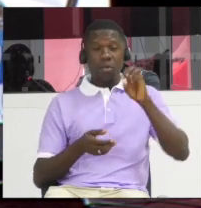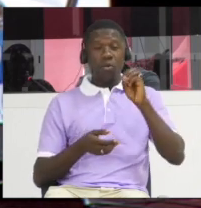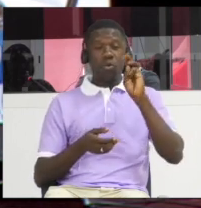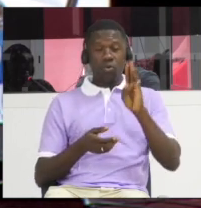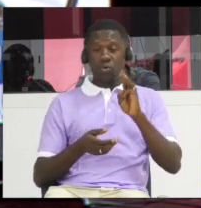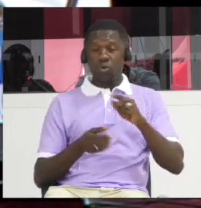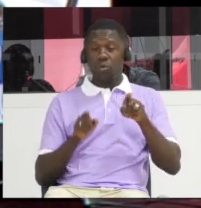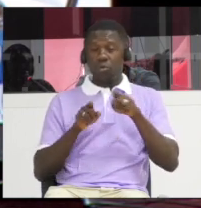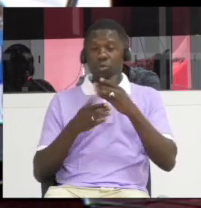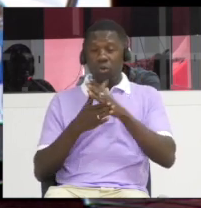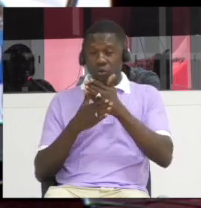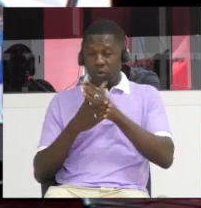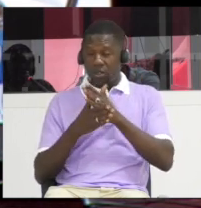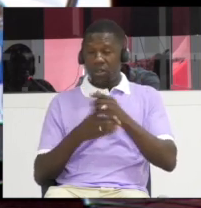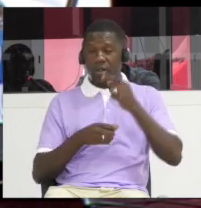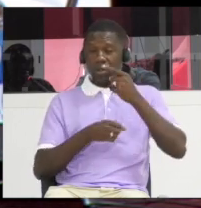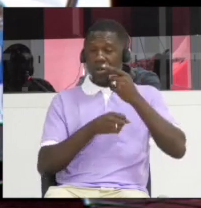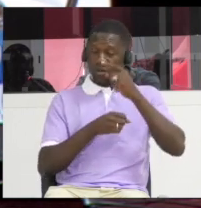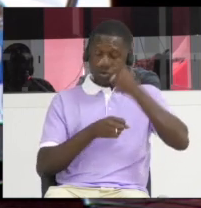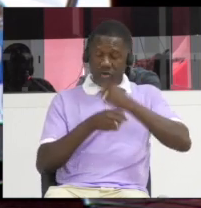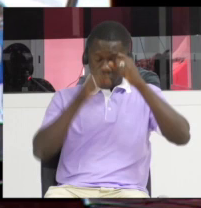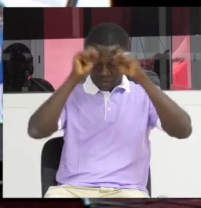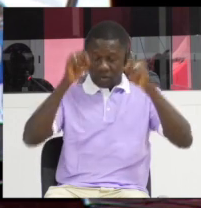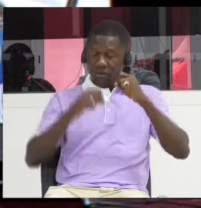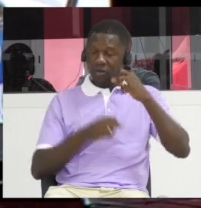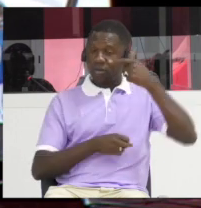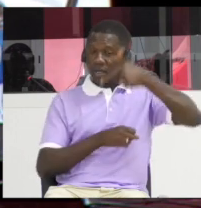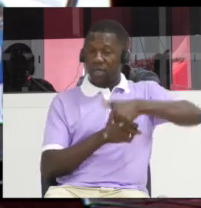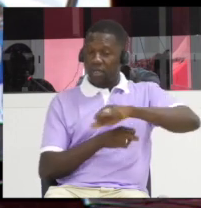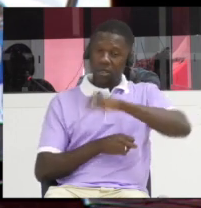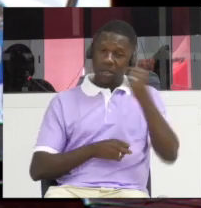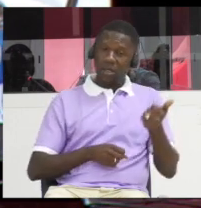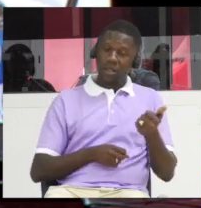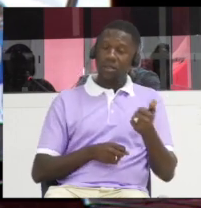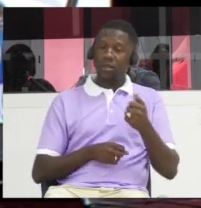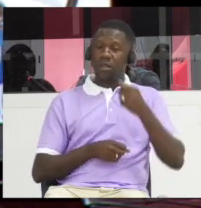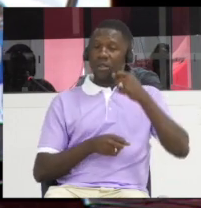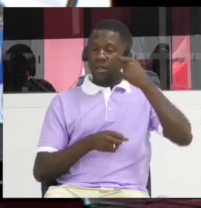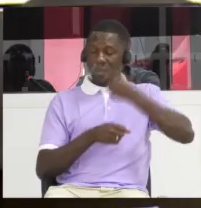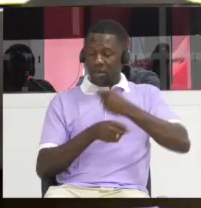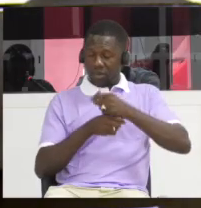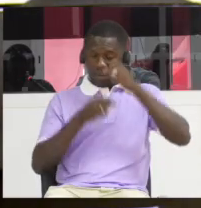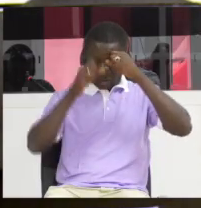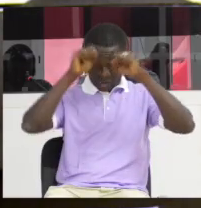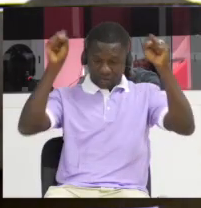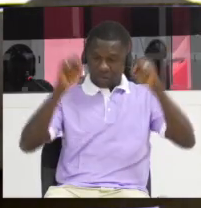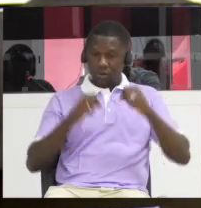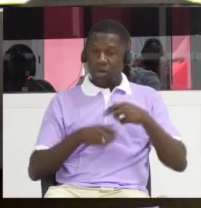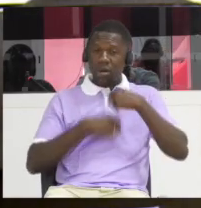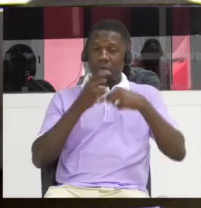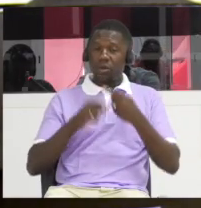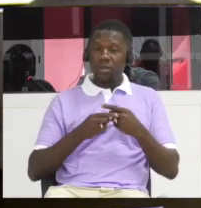of Understanding between the Government of the Federal Republic of Nigeria and the Government of the Republic of the